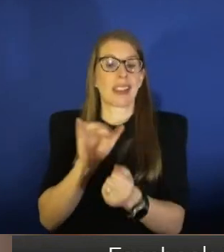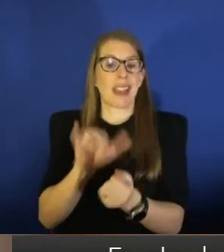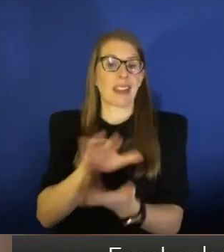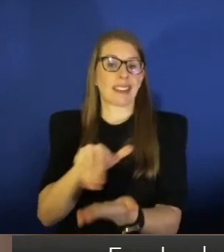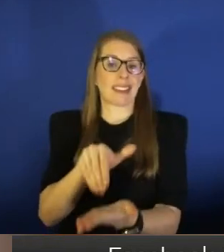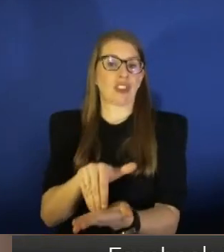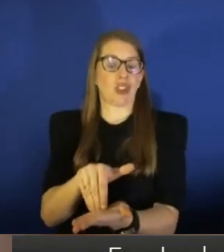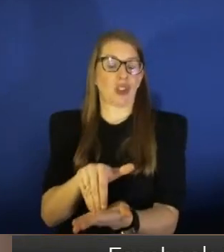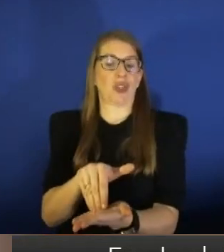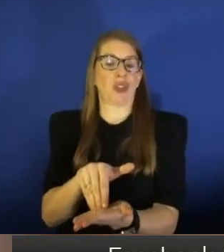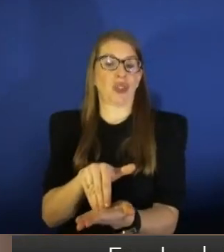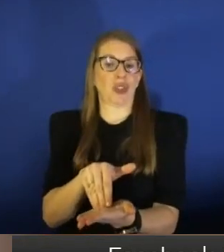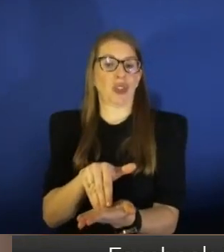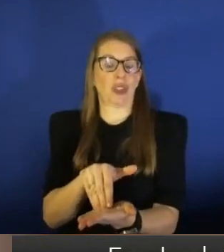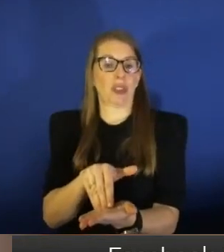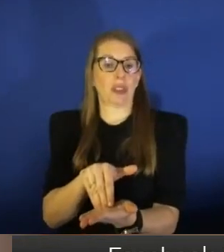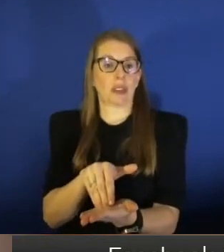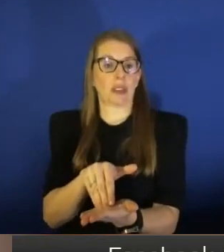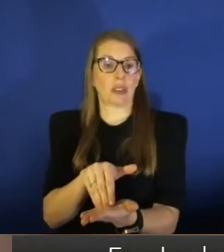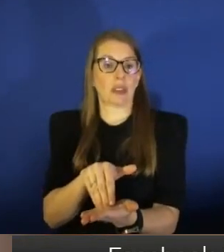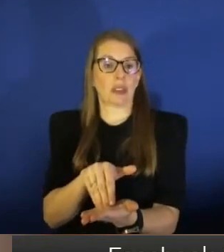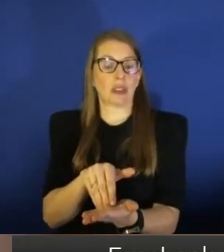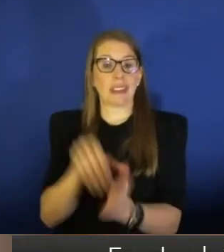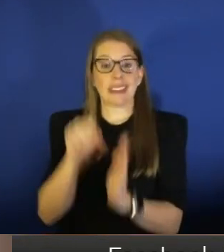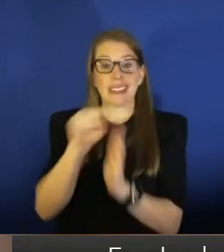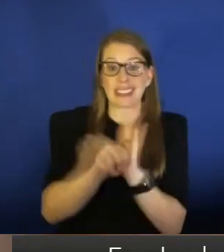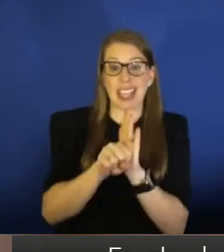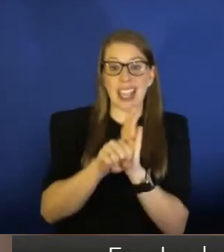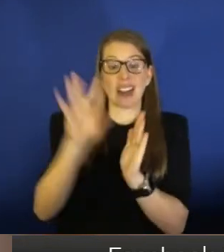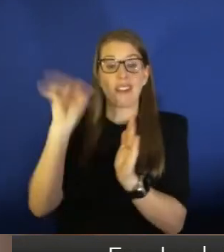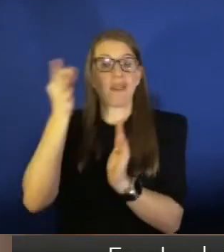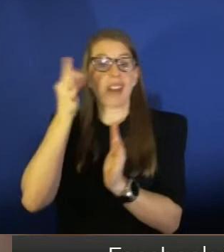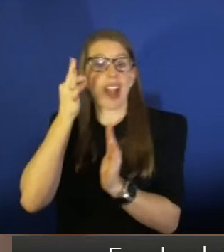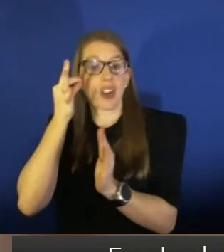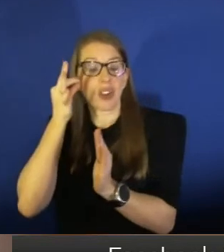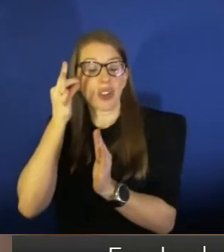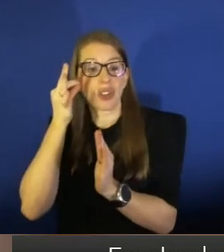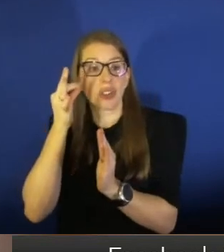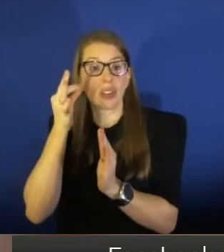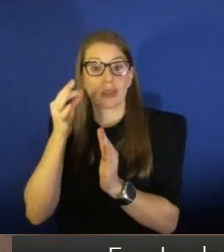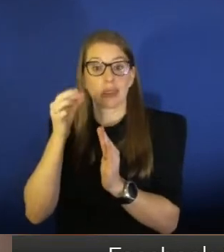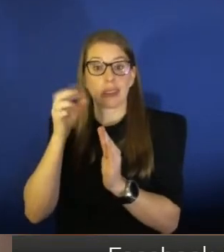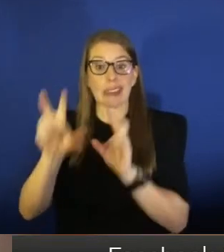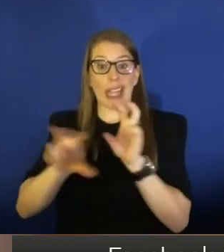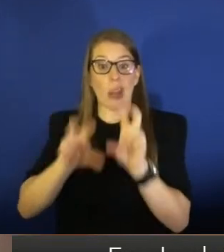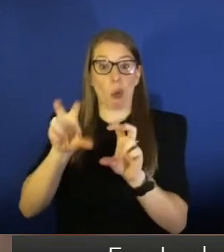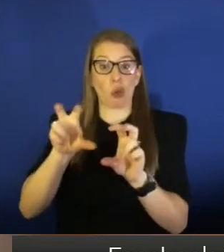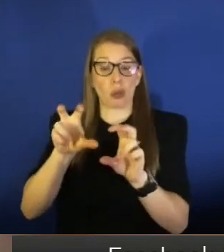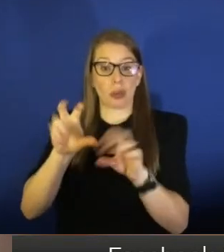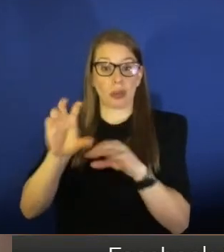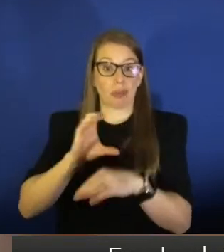that state, federal, our rural stakeholders know that